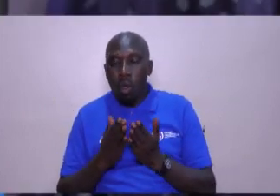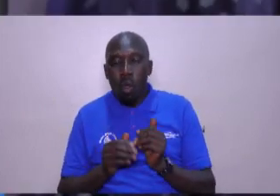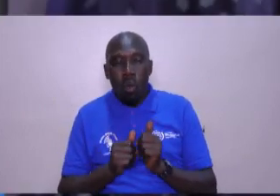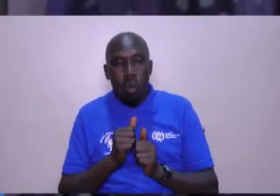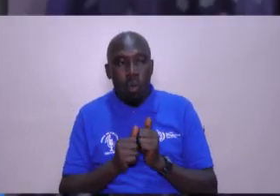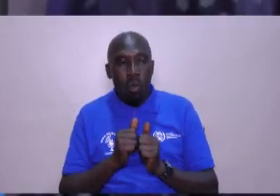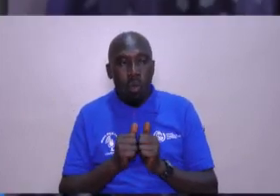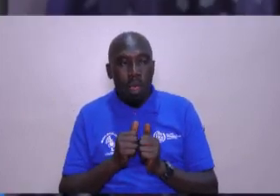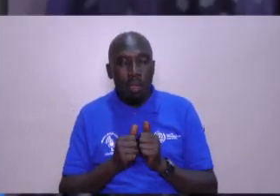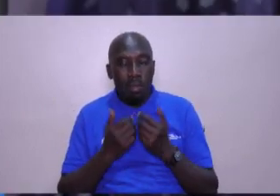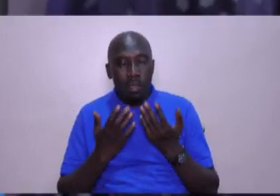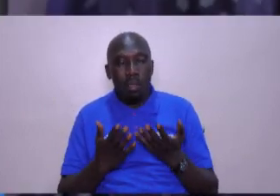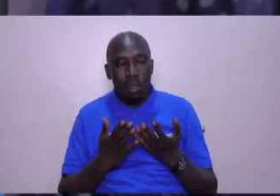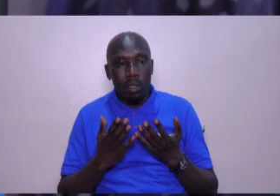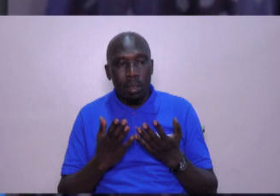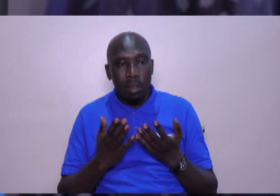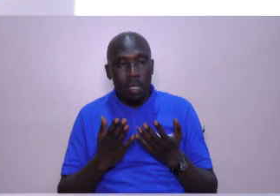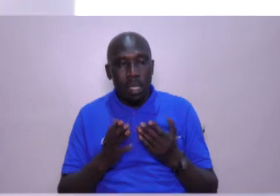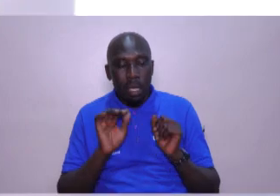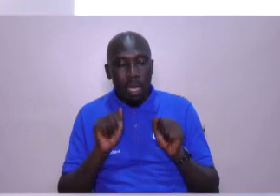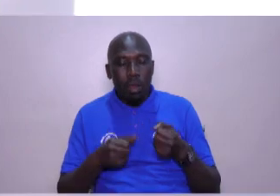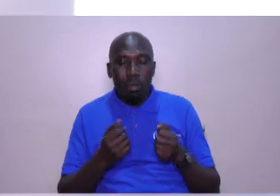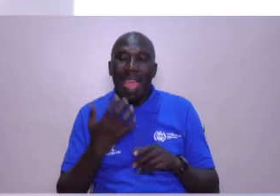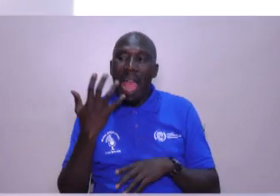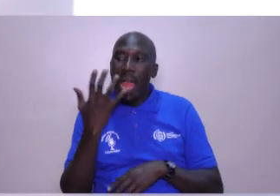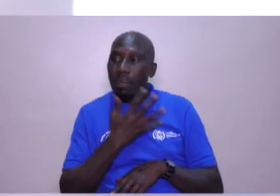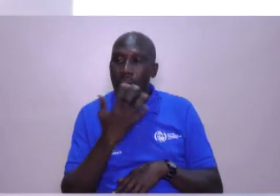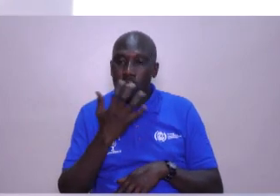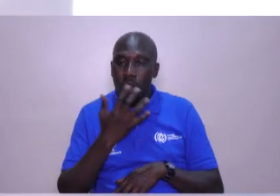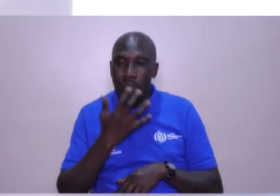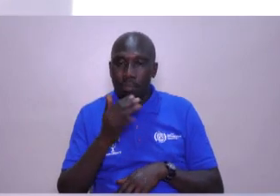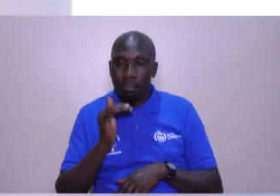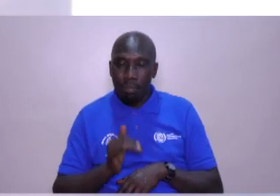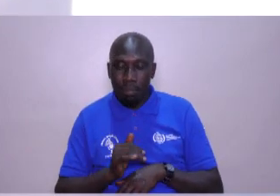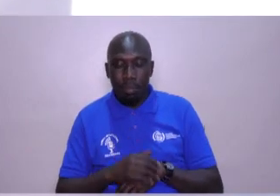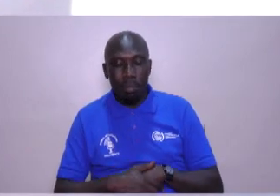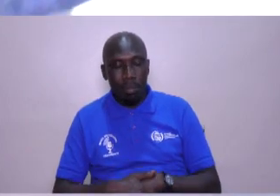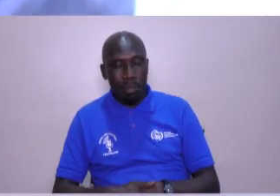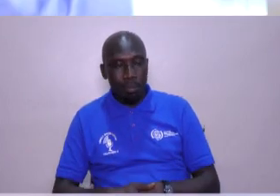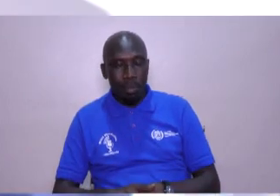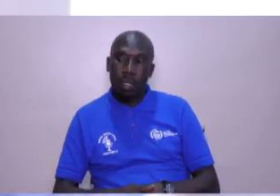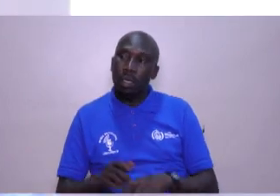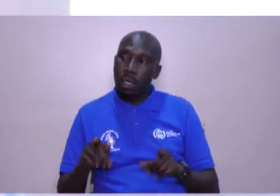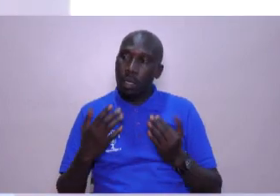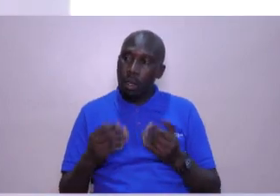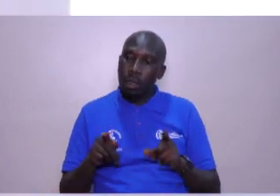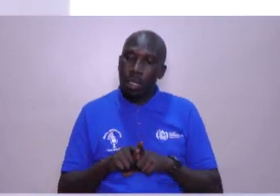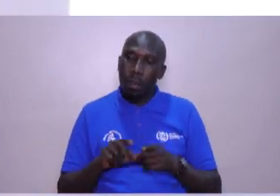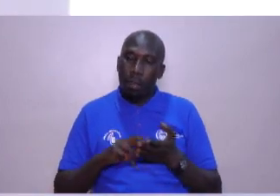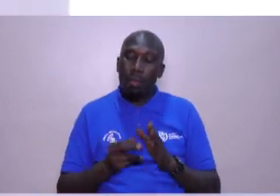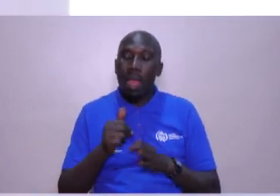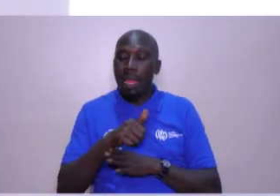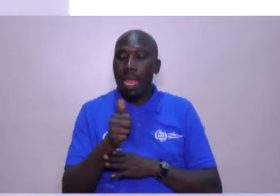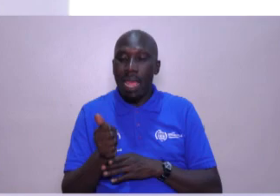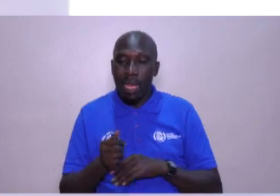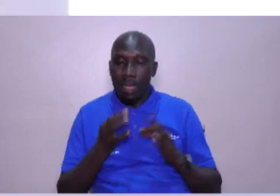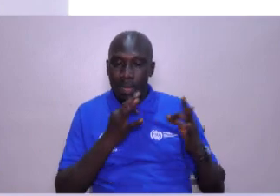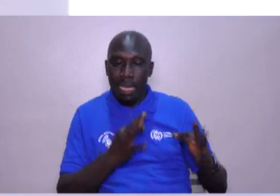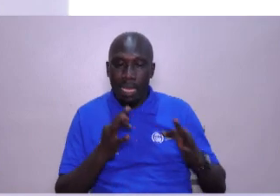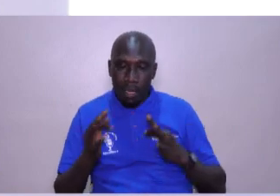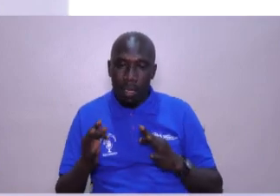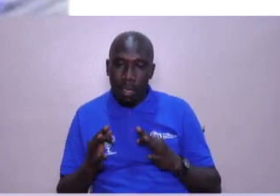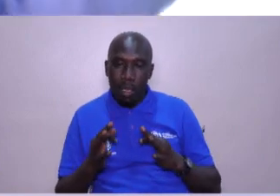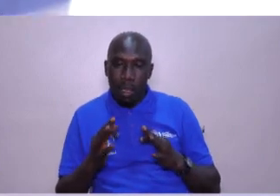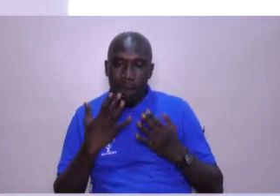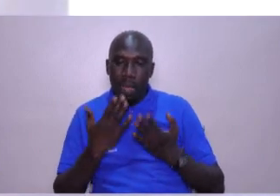not be an audio, and what? Animation. Do you get it? It will now be again another version